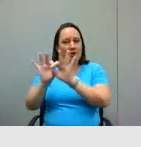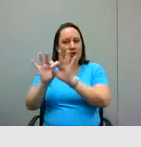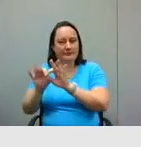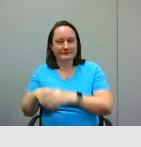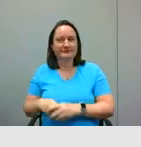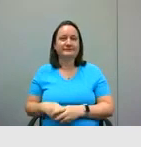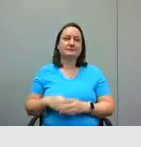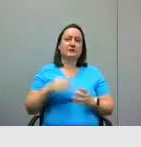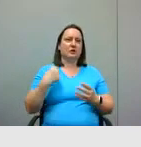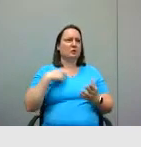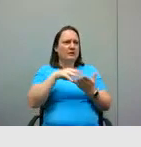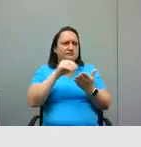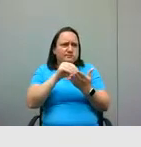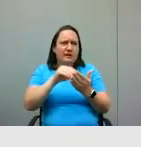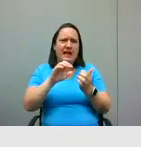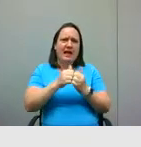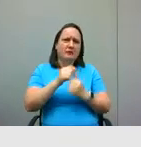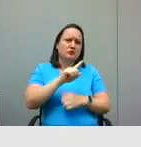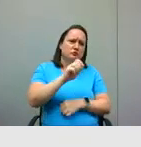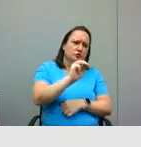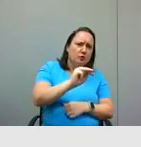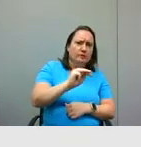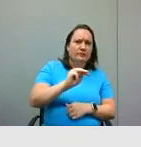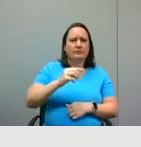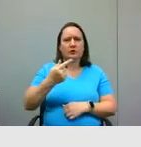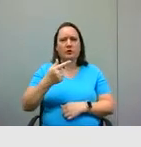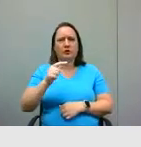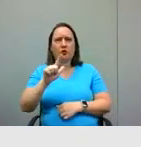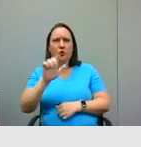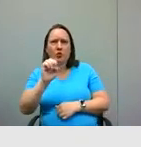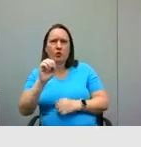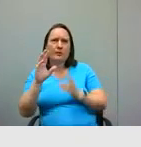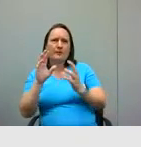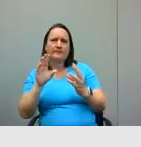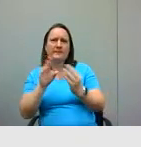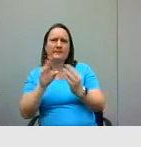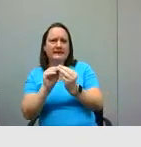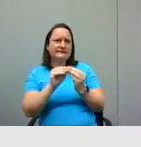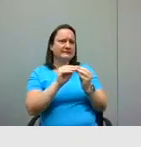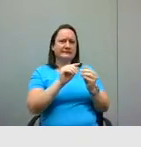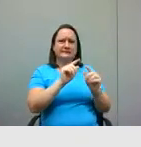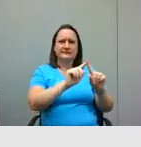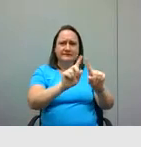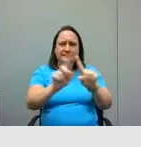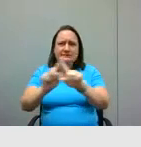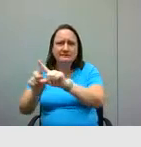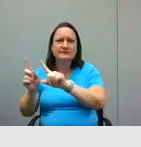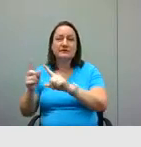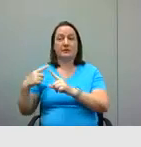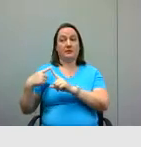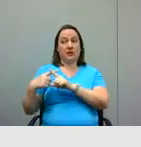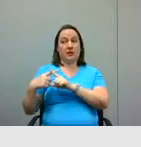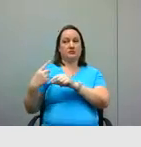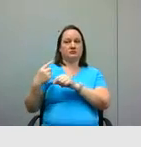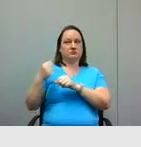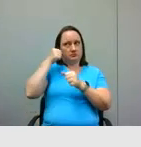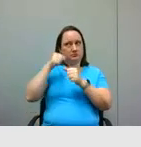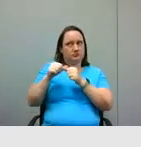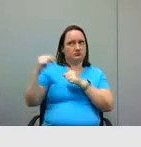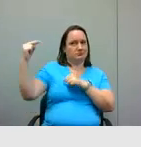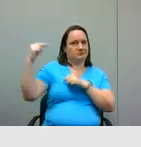and Google Meets, again, taking all of the security into consideration. We